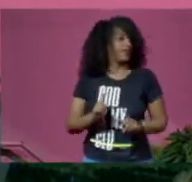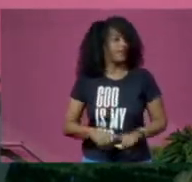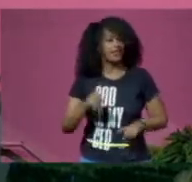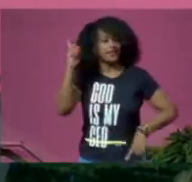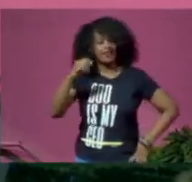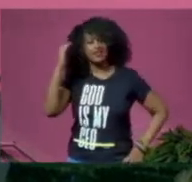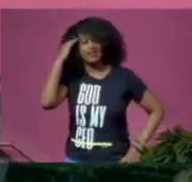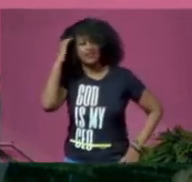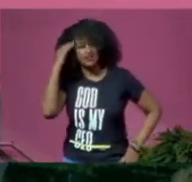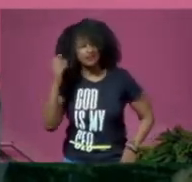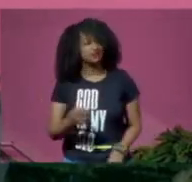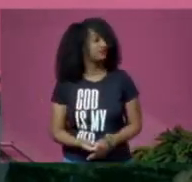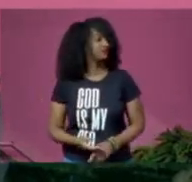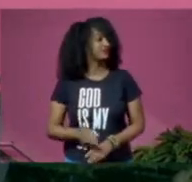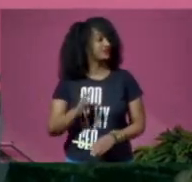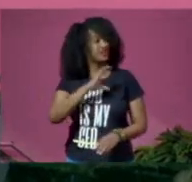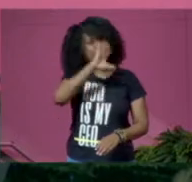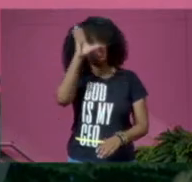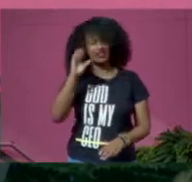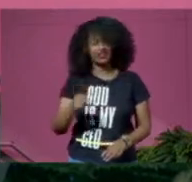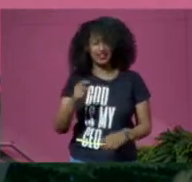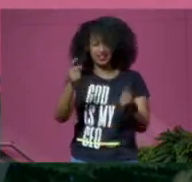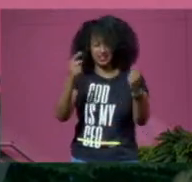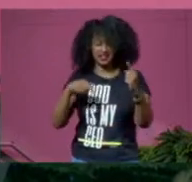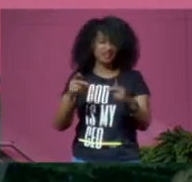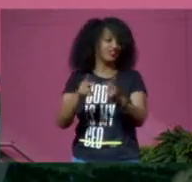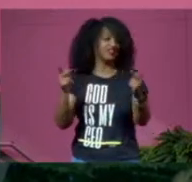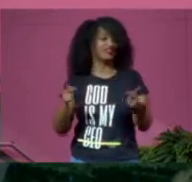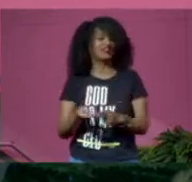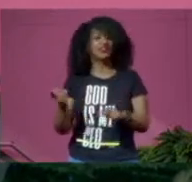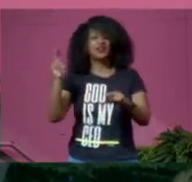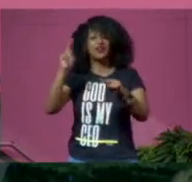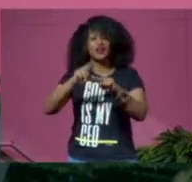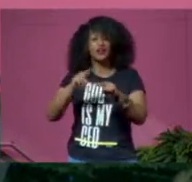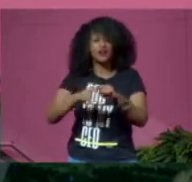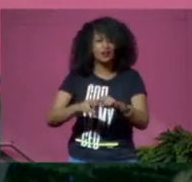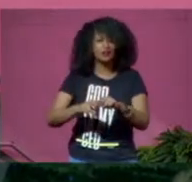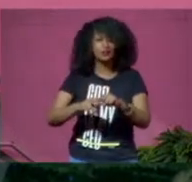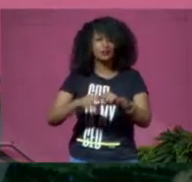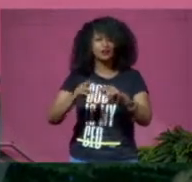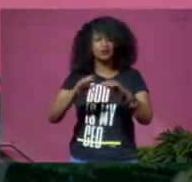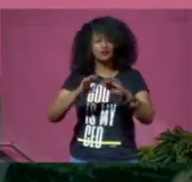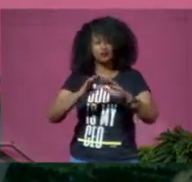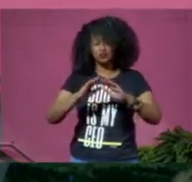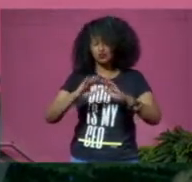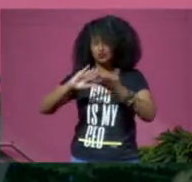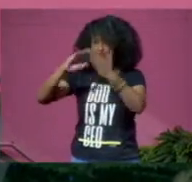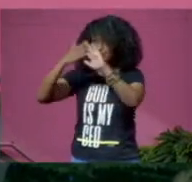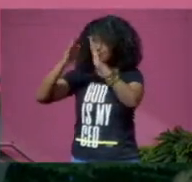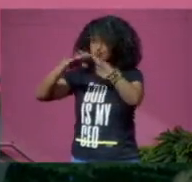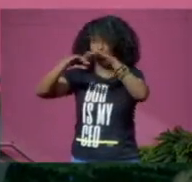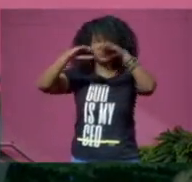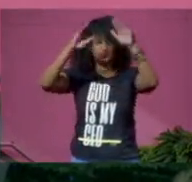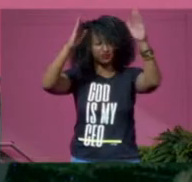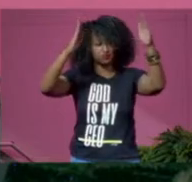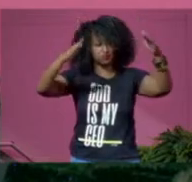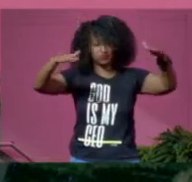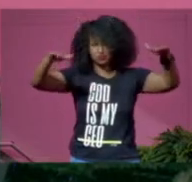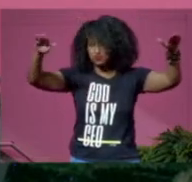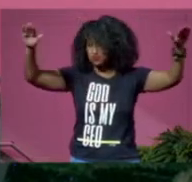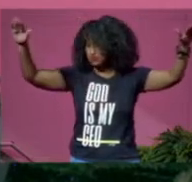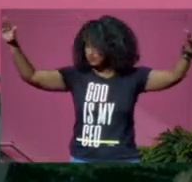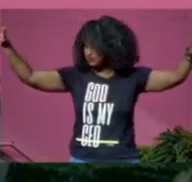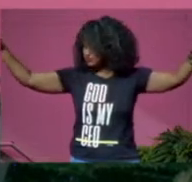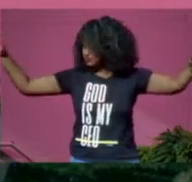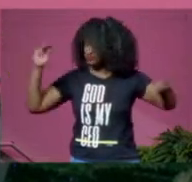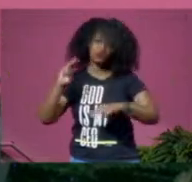West Africans came to North America, they had built empires and populated the globe. You need to know that we are